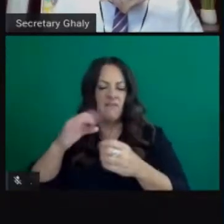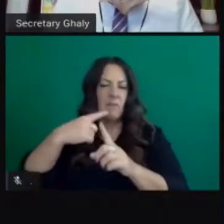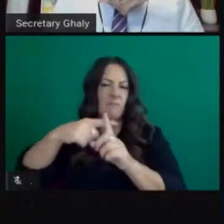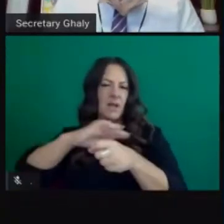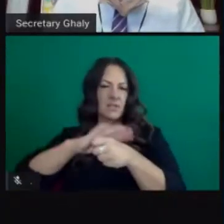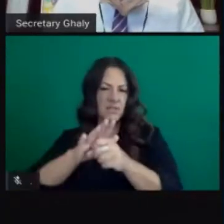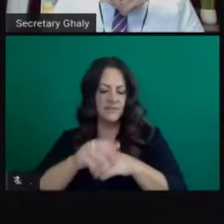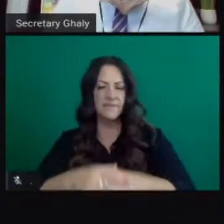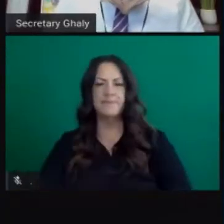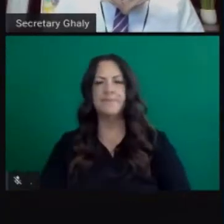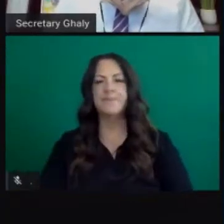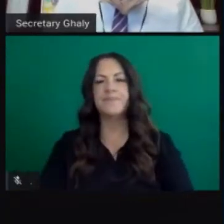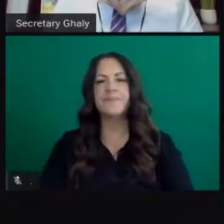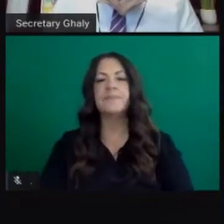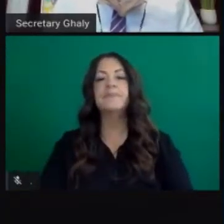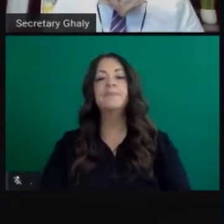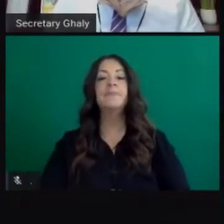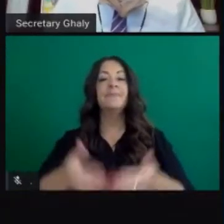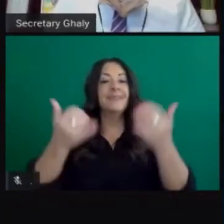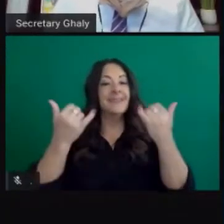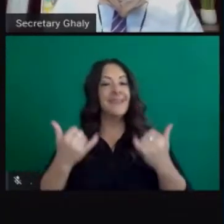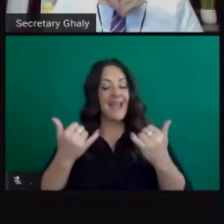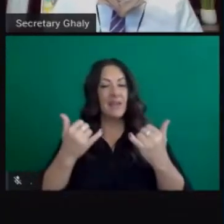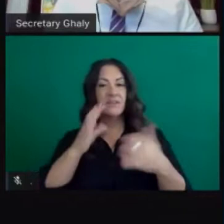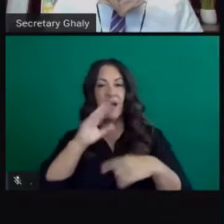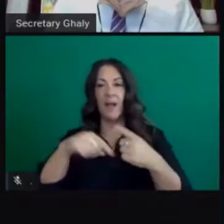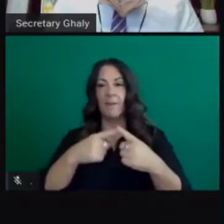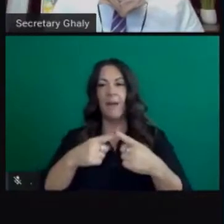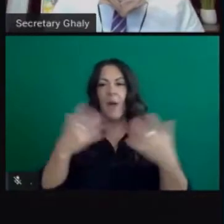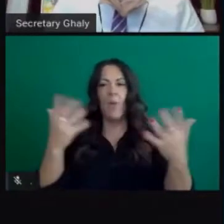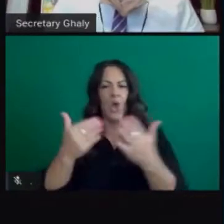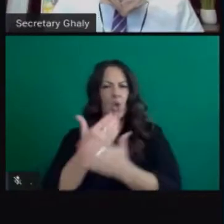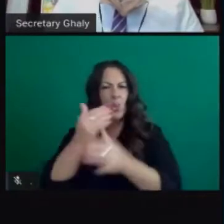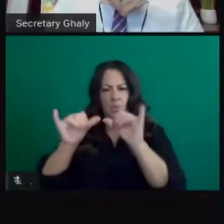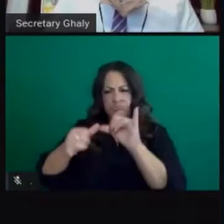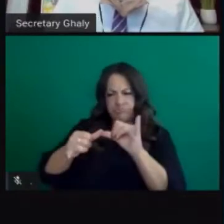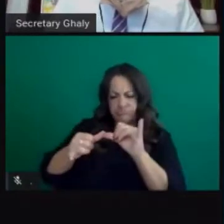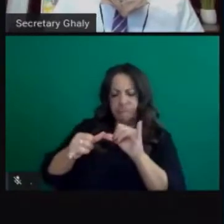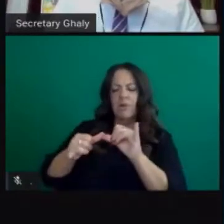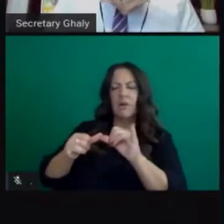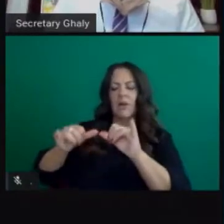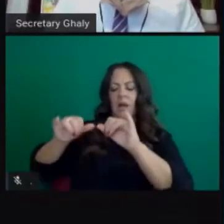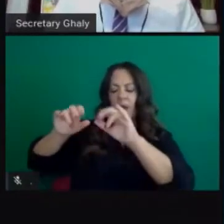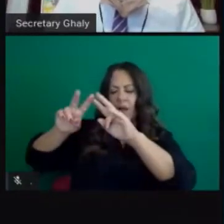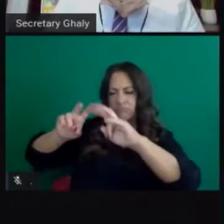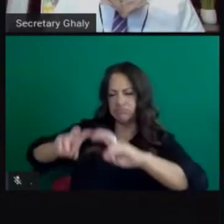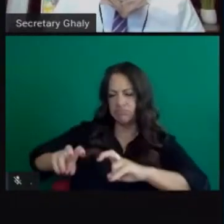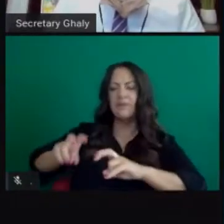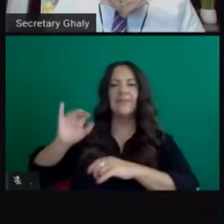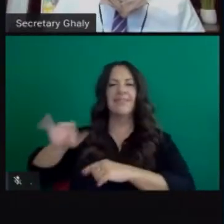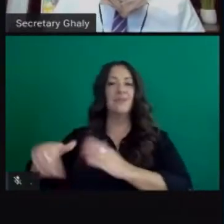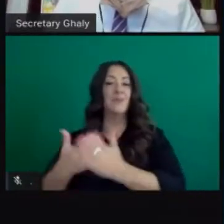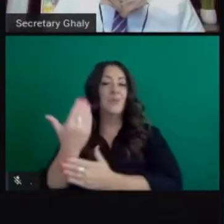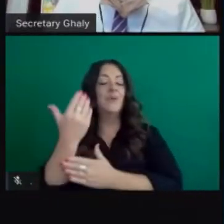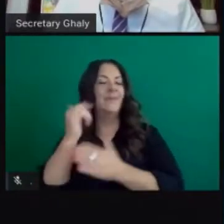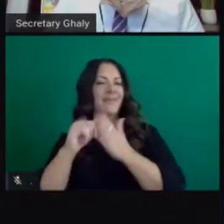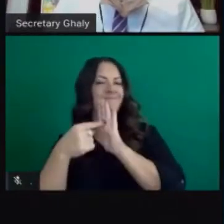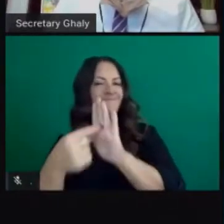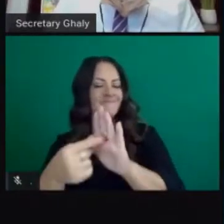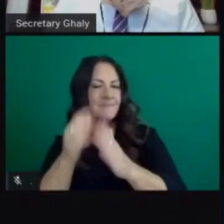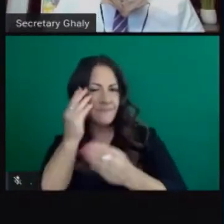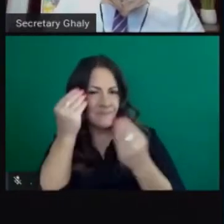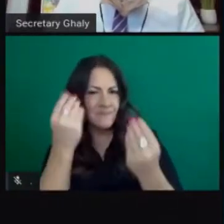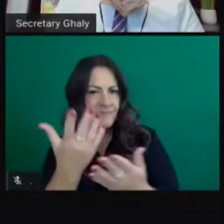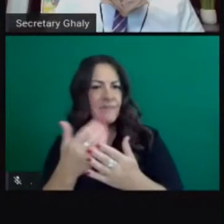Again, just coming back to what is an exciting tool, this predictive analytics and data management. On a daily basis now, we're